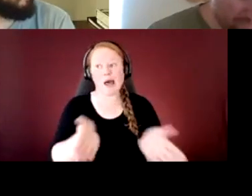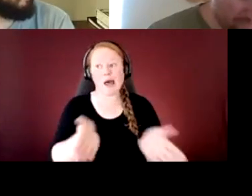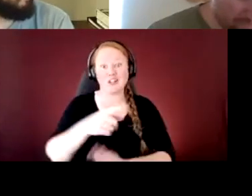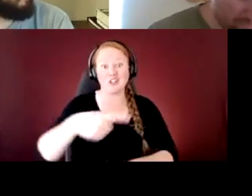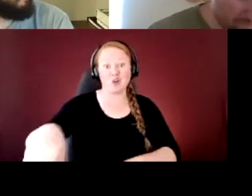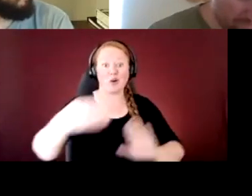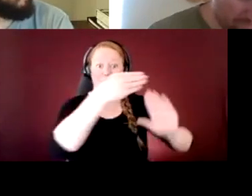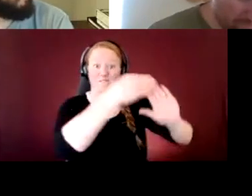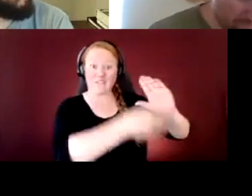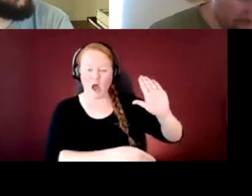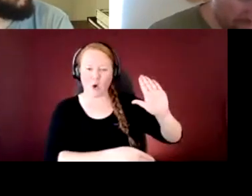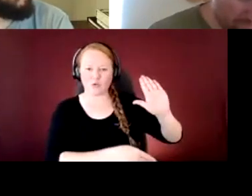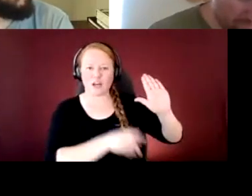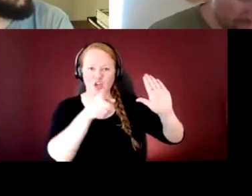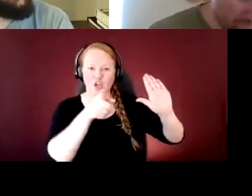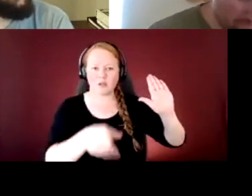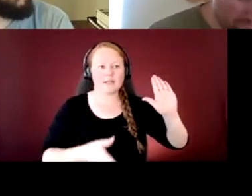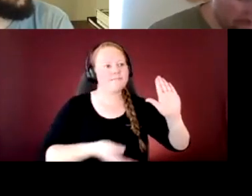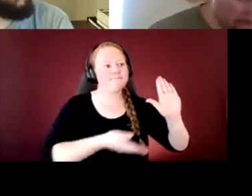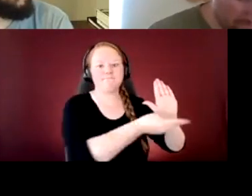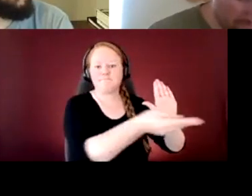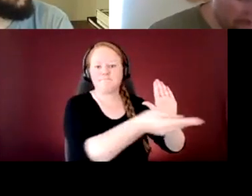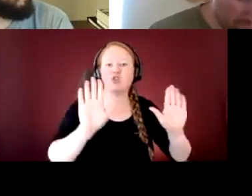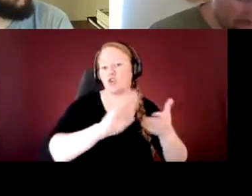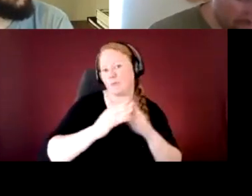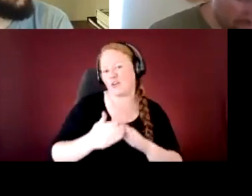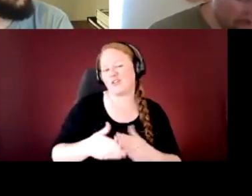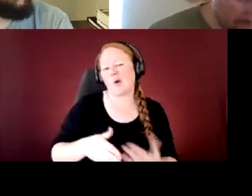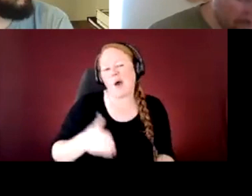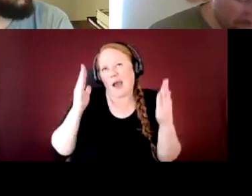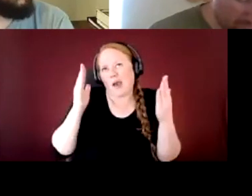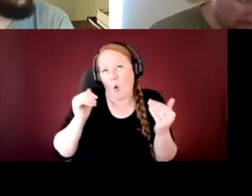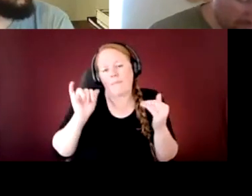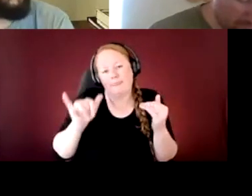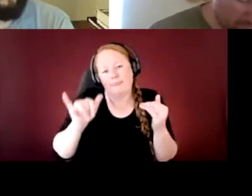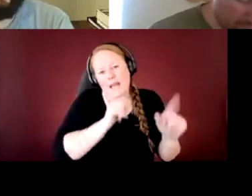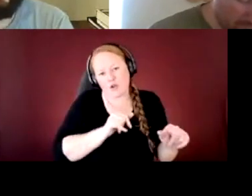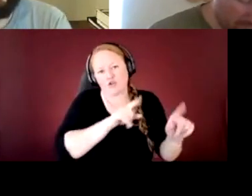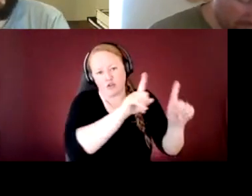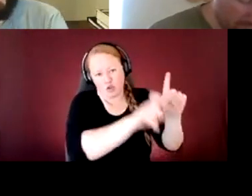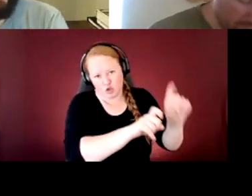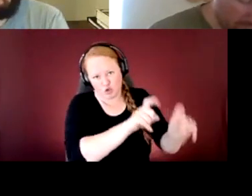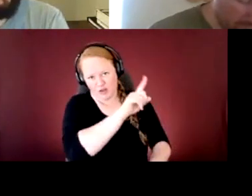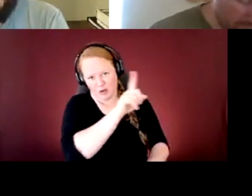your community. So I hope that answers the questions on surveys, and I hope I answered it right.